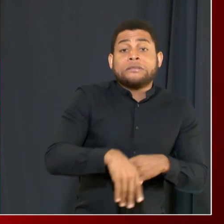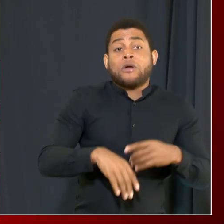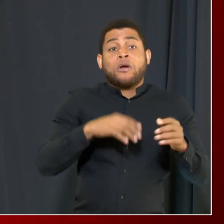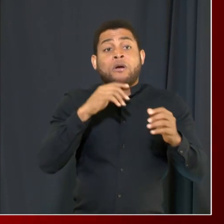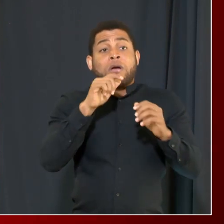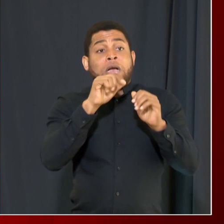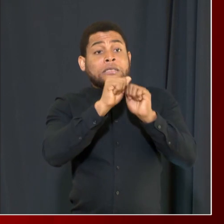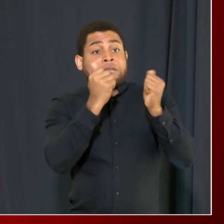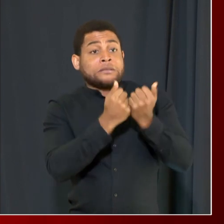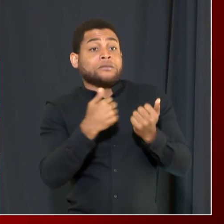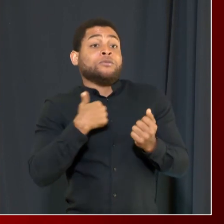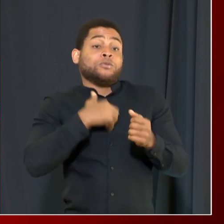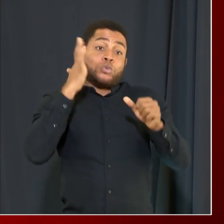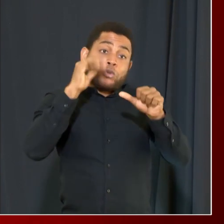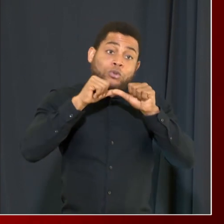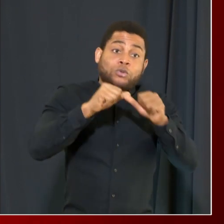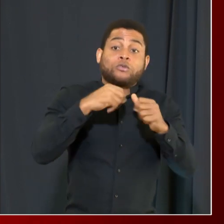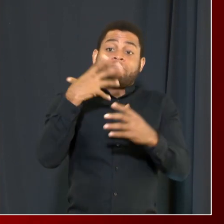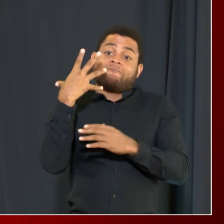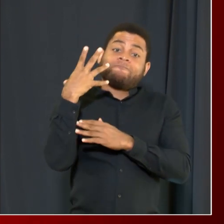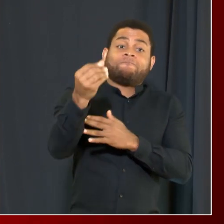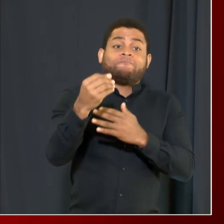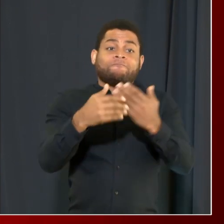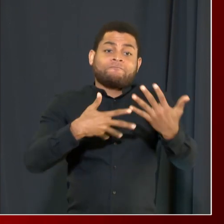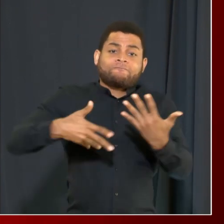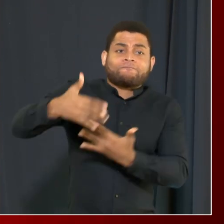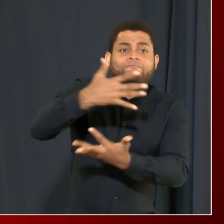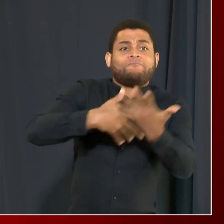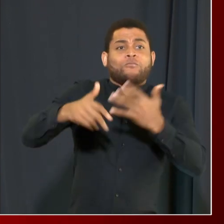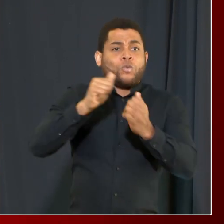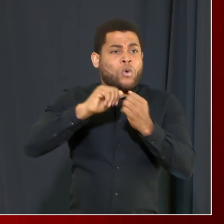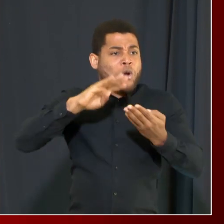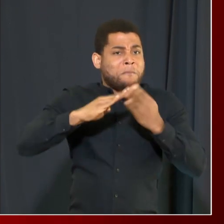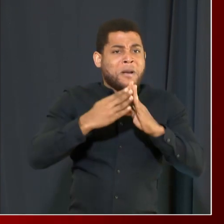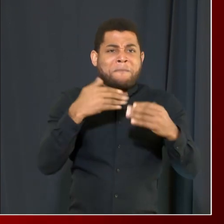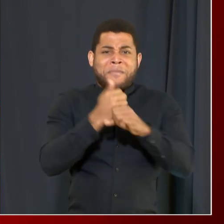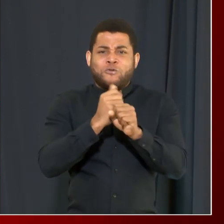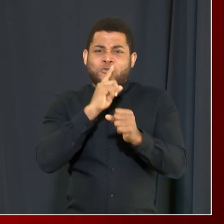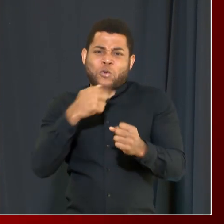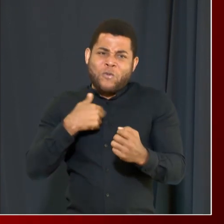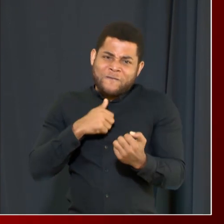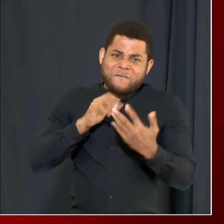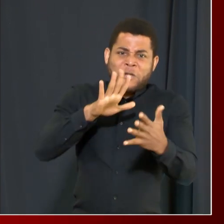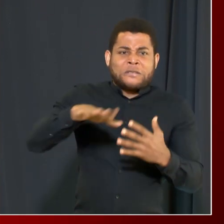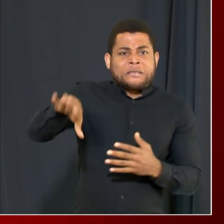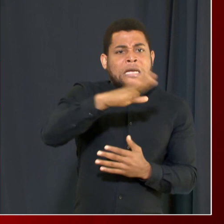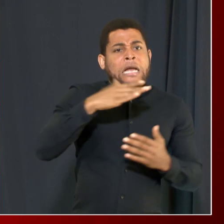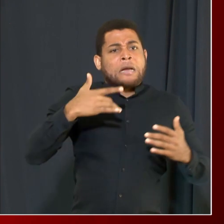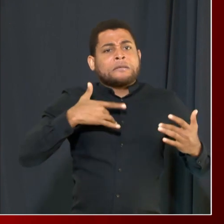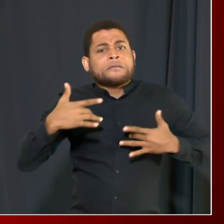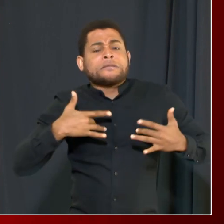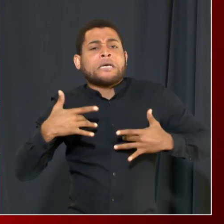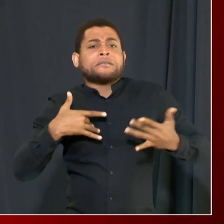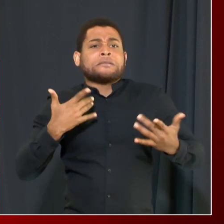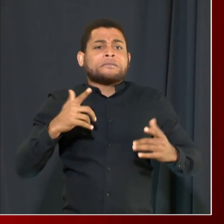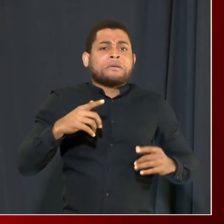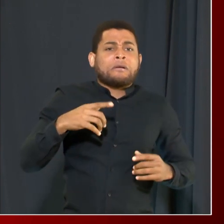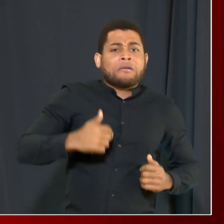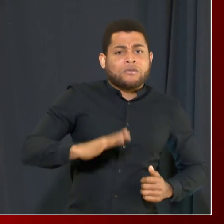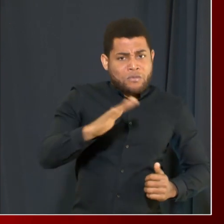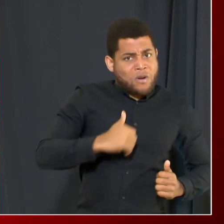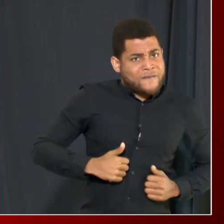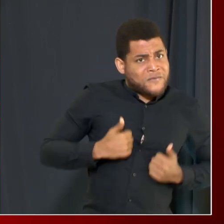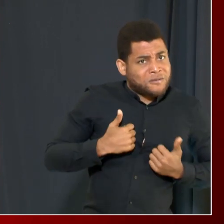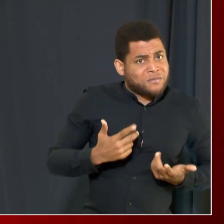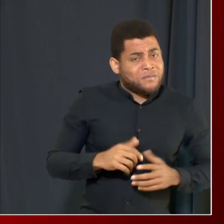continue to be out in the community as well as our leadership team to address the concerns of our citizens. Community involvement is certainly